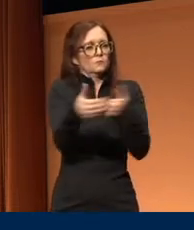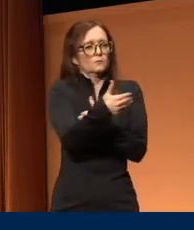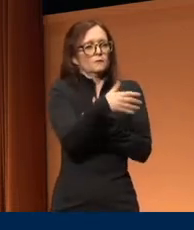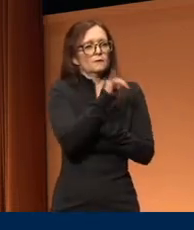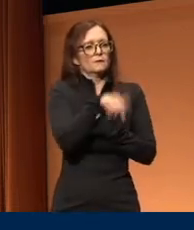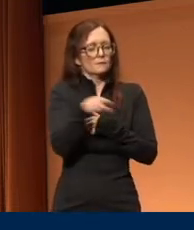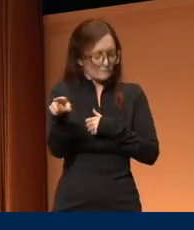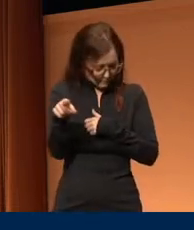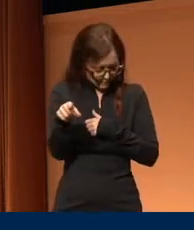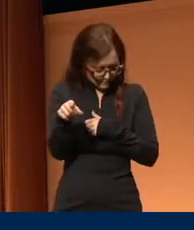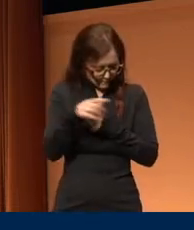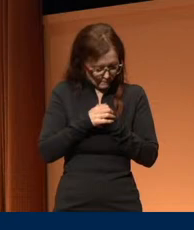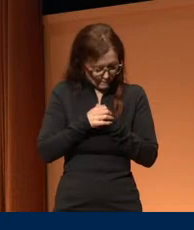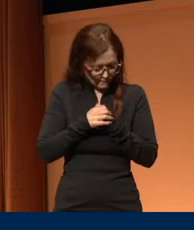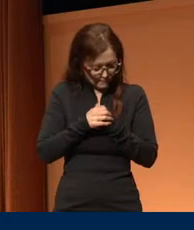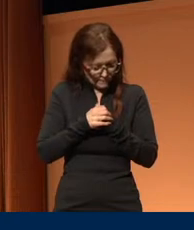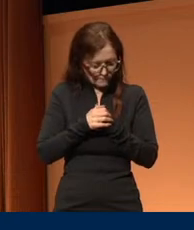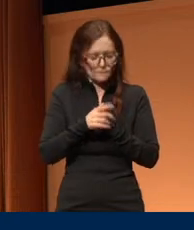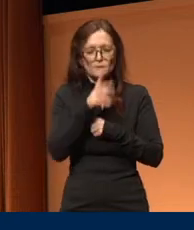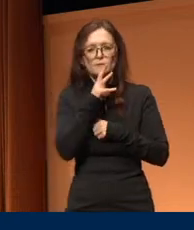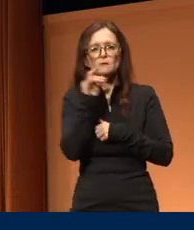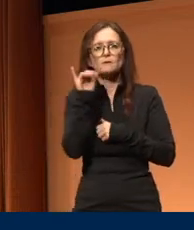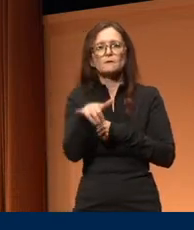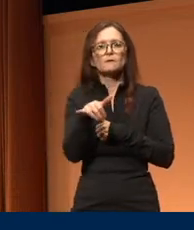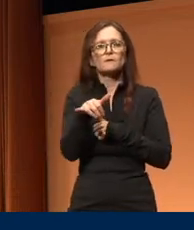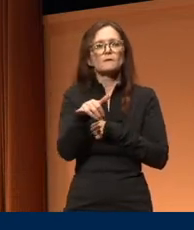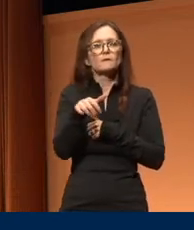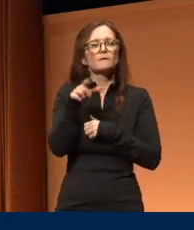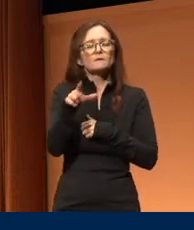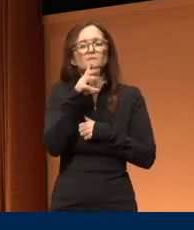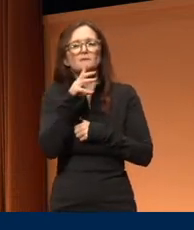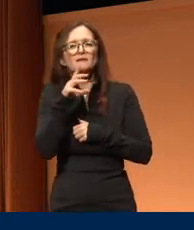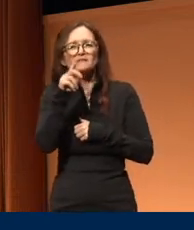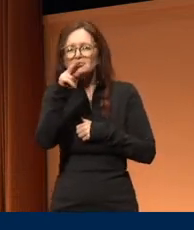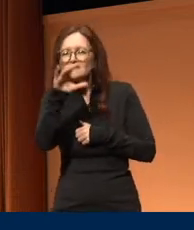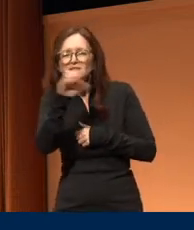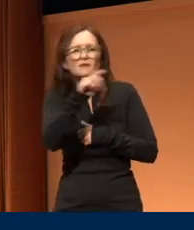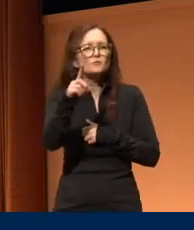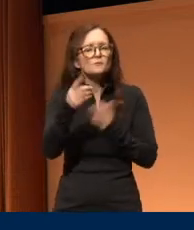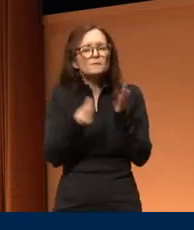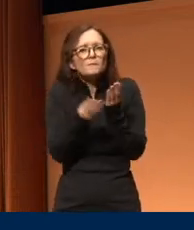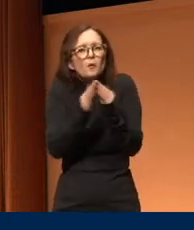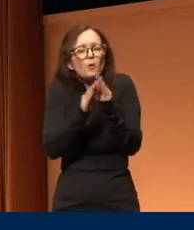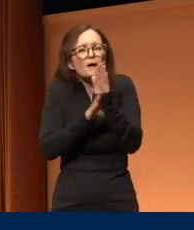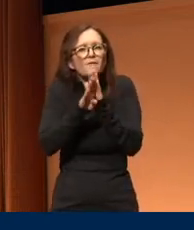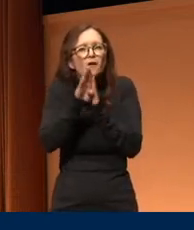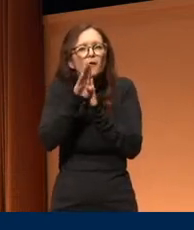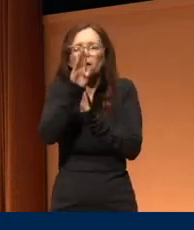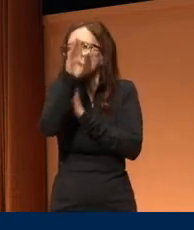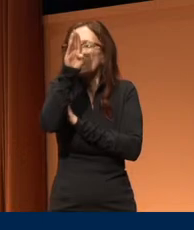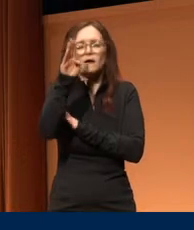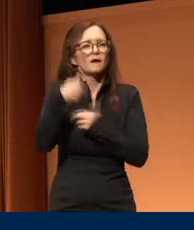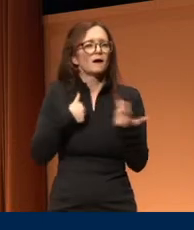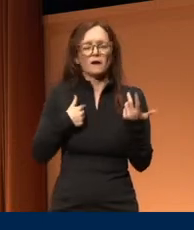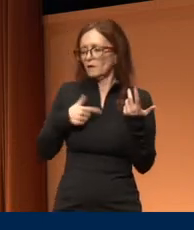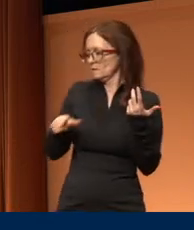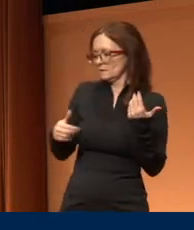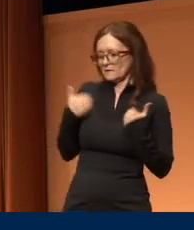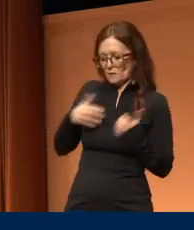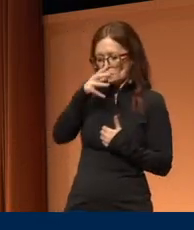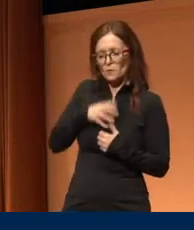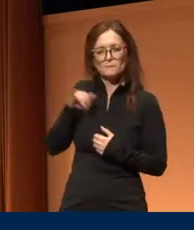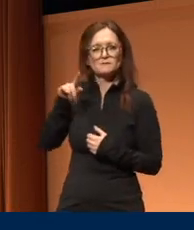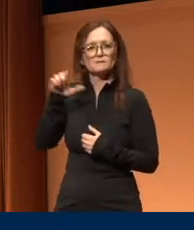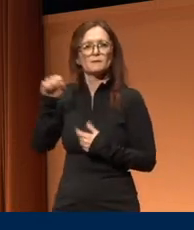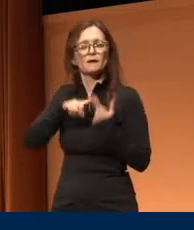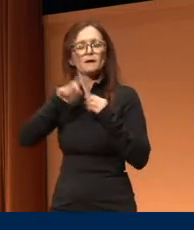A man said out loud, you are speaking, Denise, you are growing. Later, I interviewed a young woman named Isabelle